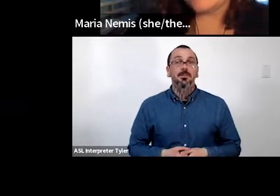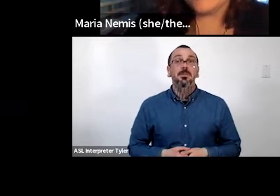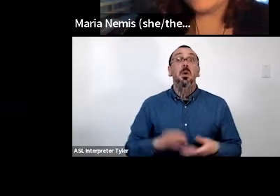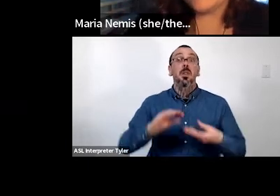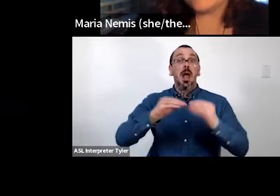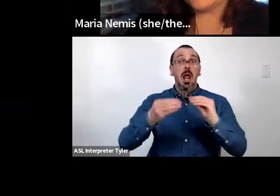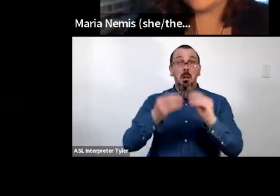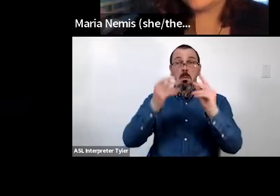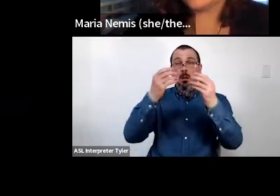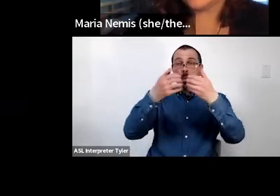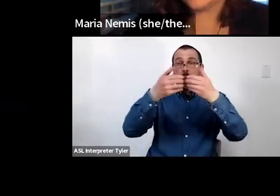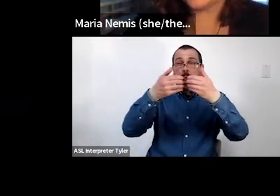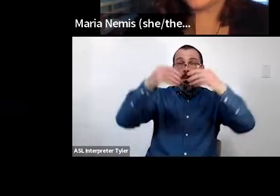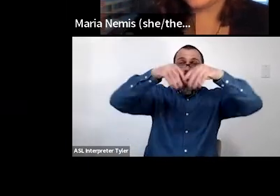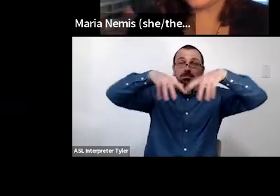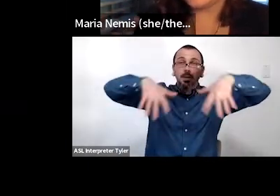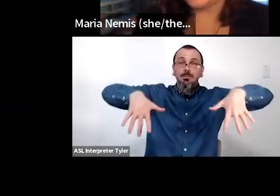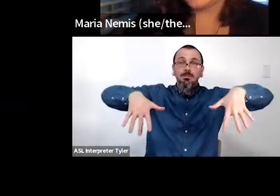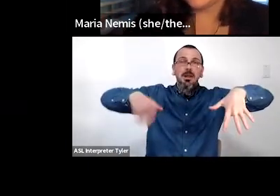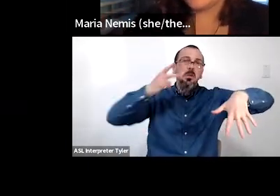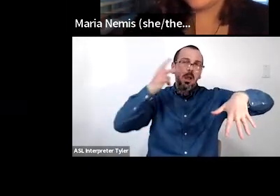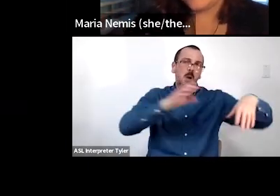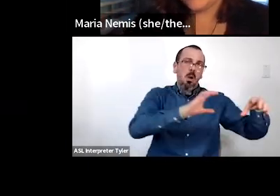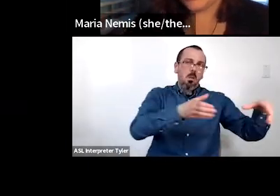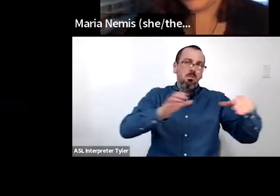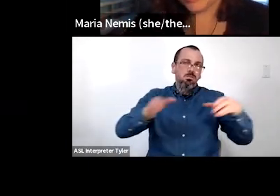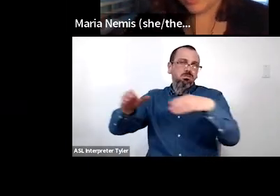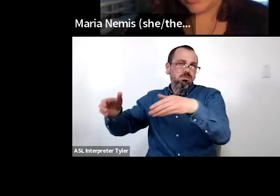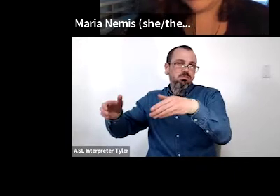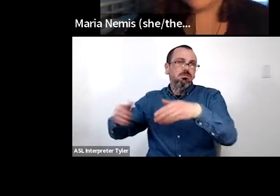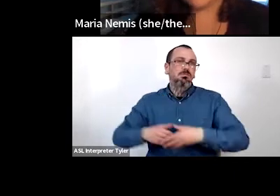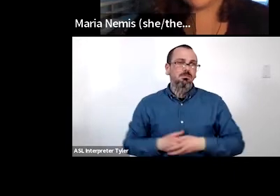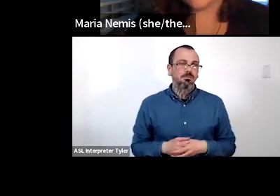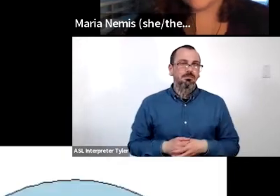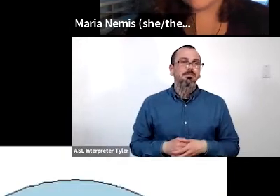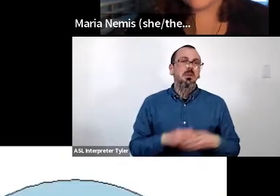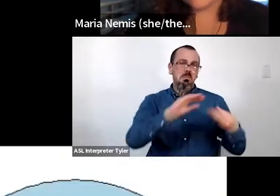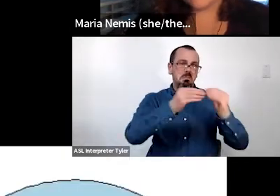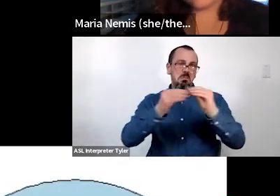cohort I identified, and the eating disorder concern subgroups I compared are in bold at the bottom.